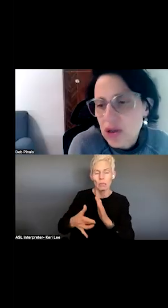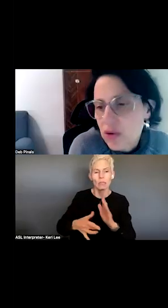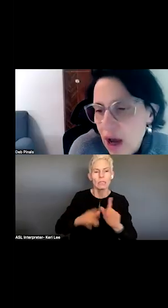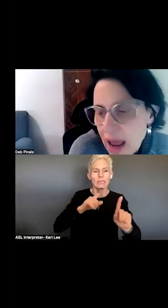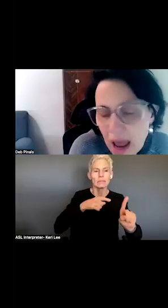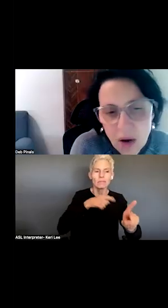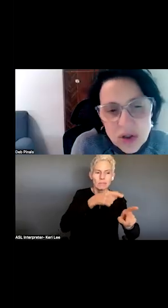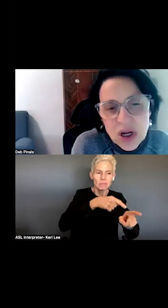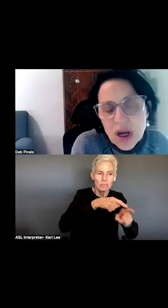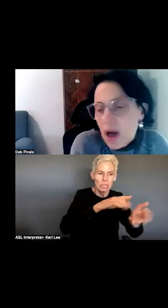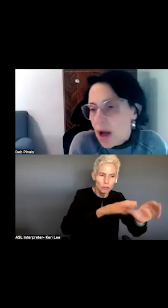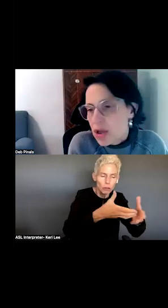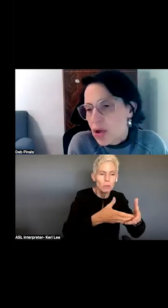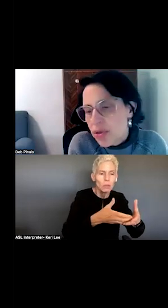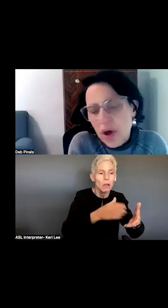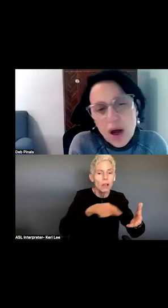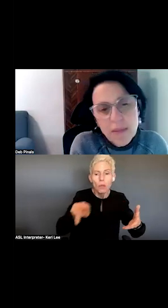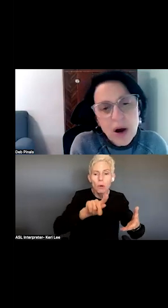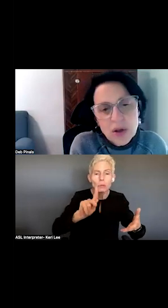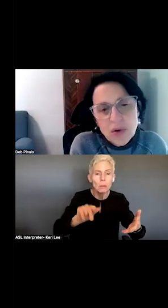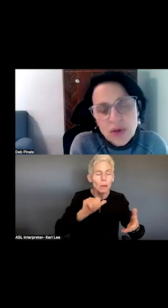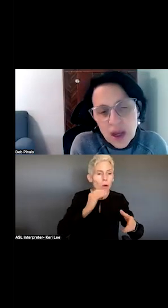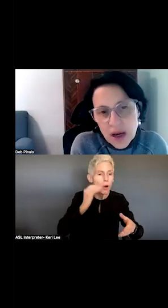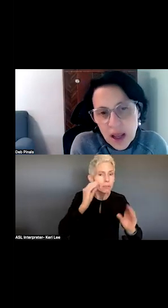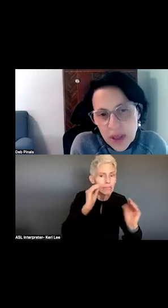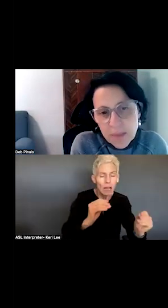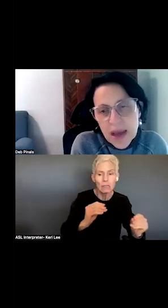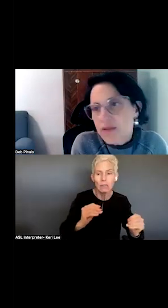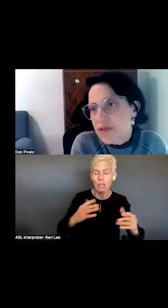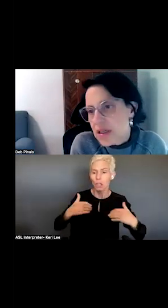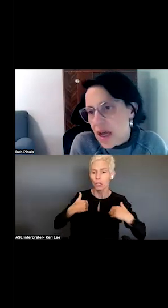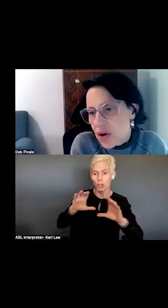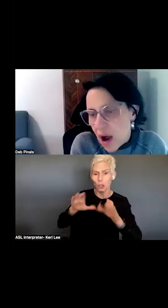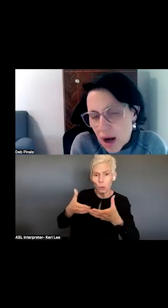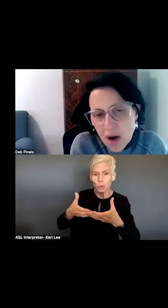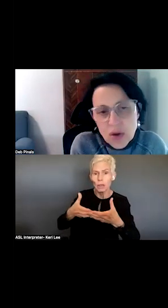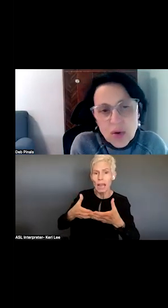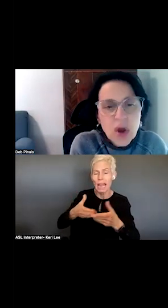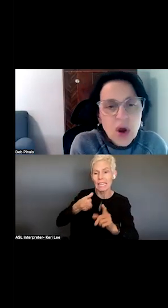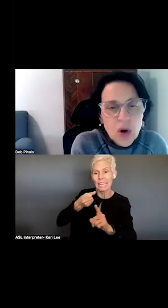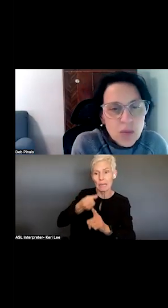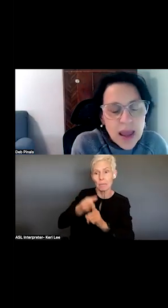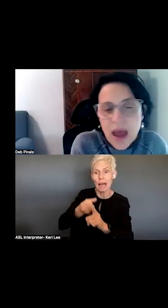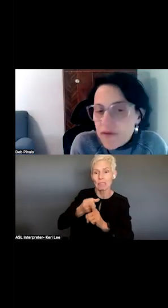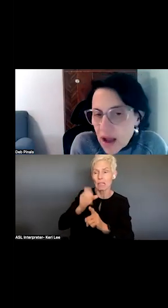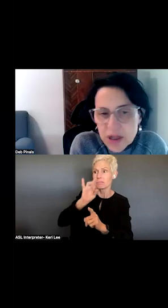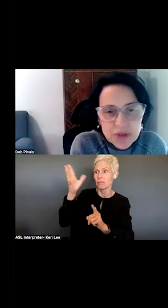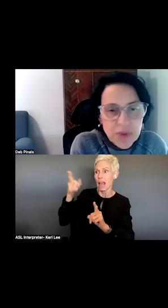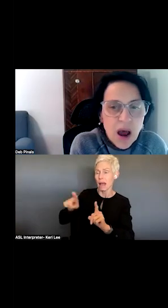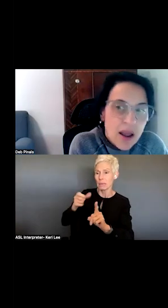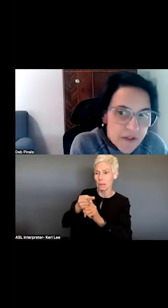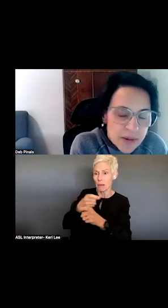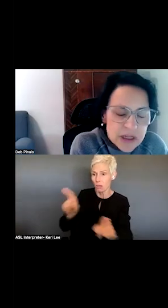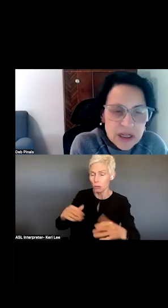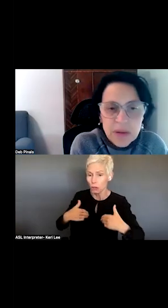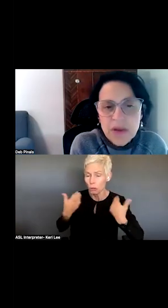attend to, the unhoused, youth, our youth, and the impact of the disaster on our youth who may have families, may